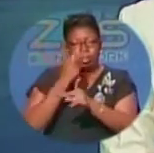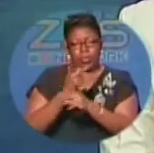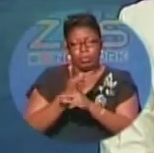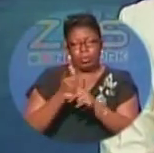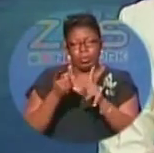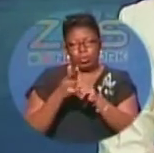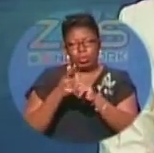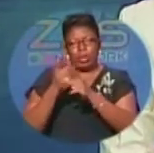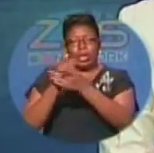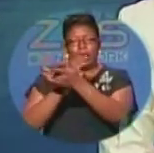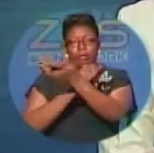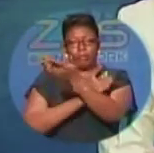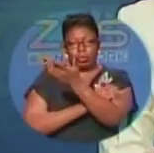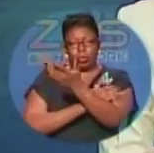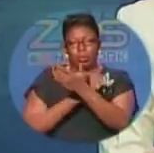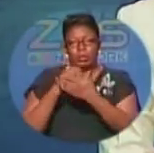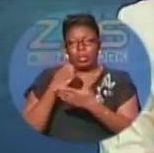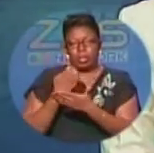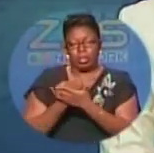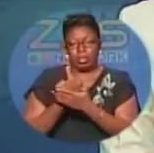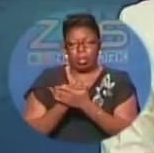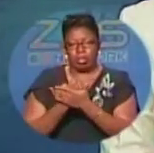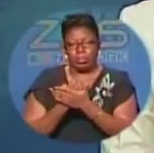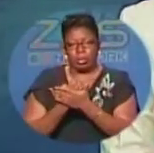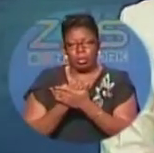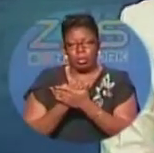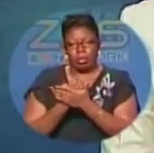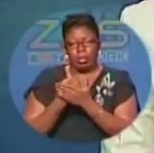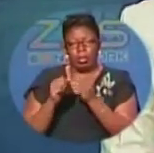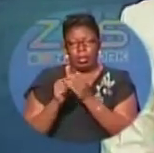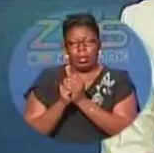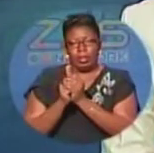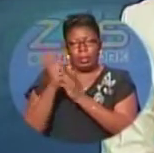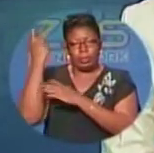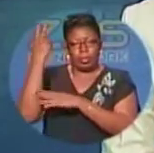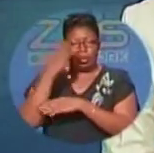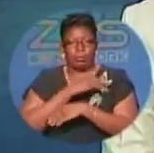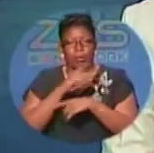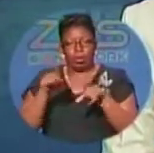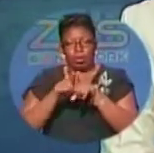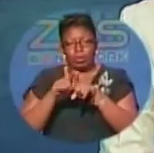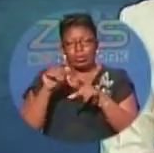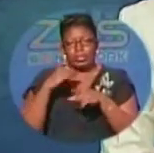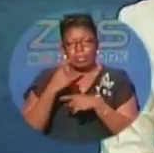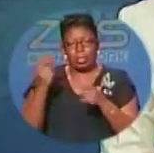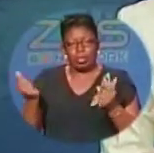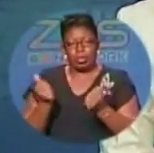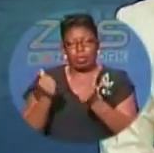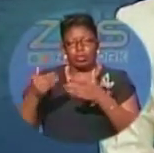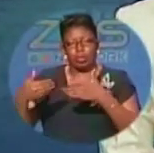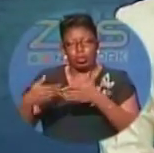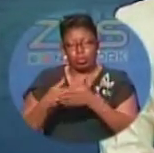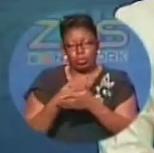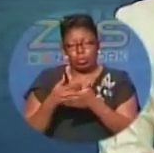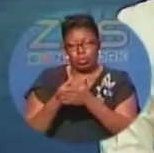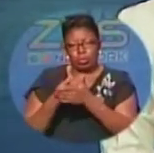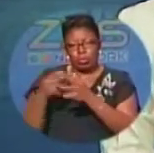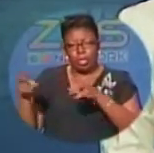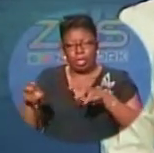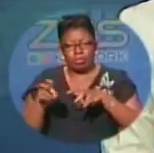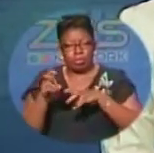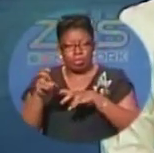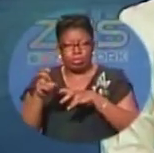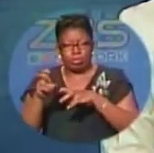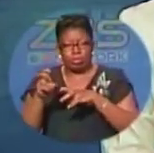the capital, but stimulate economic growth. For example, Prime Minister Ingram says to encourage new ventures in Southwestern District,